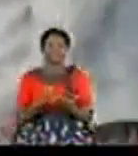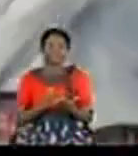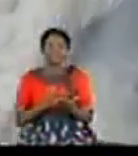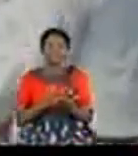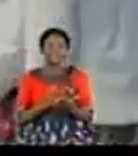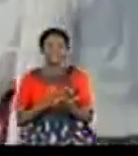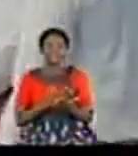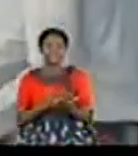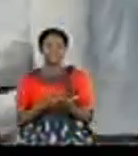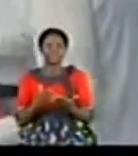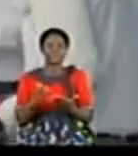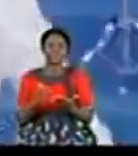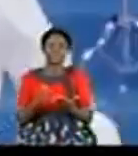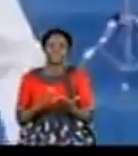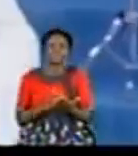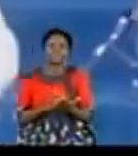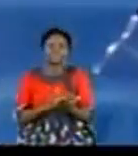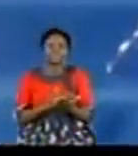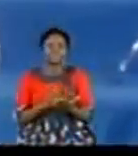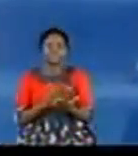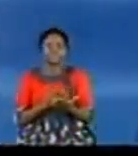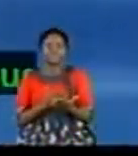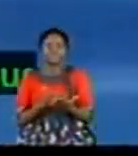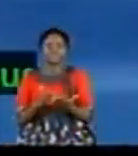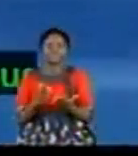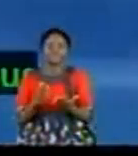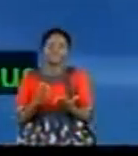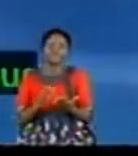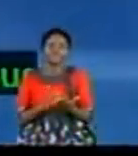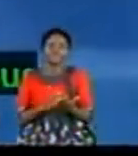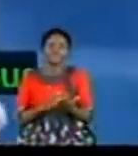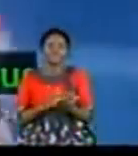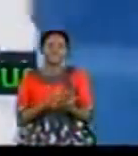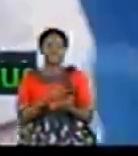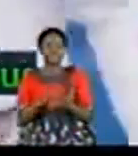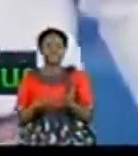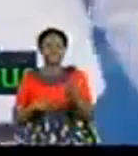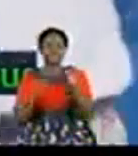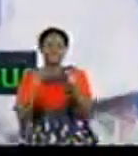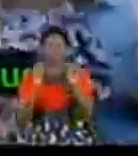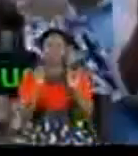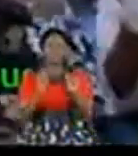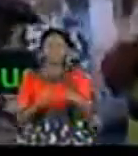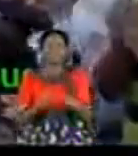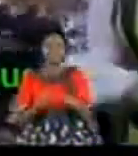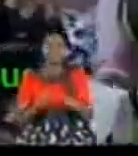What can't you change? What can't you change? Oh,